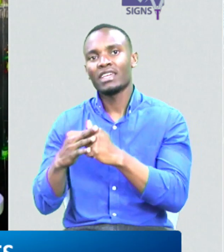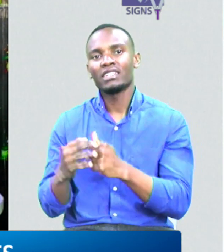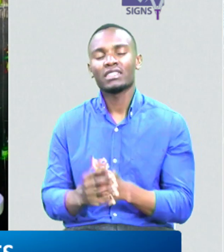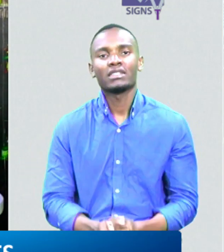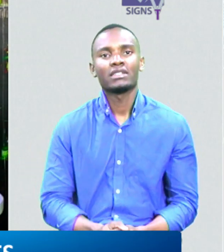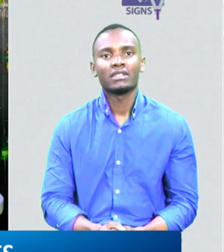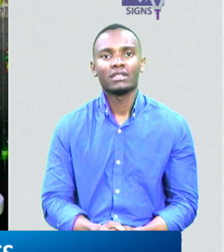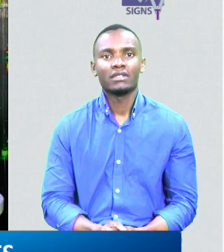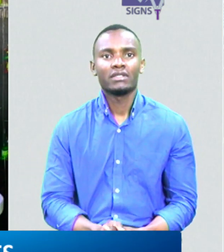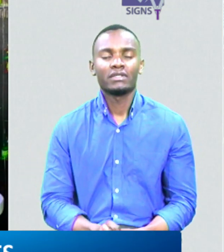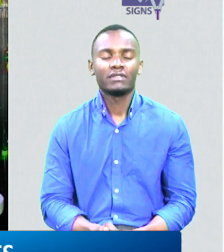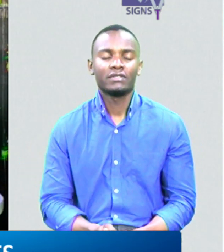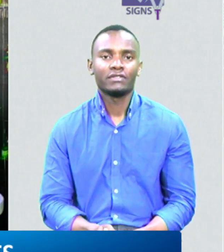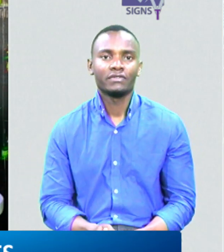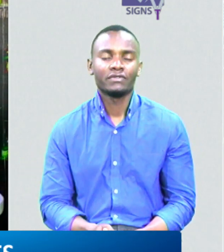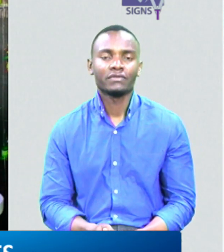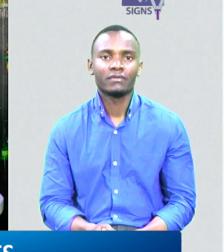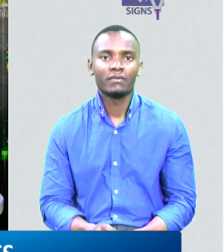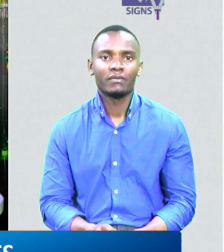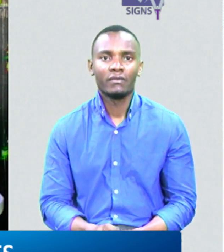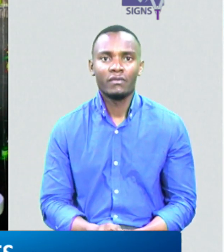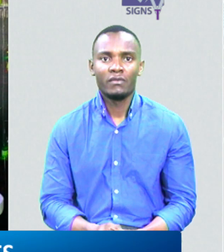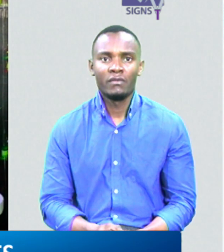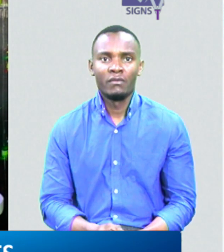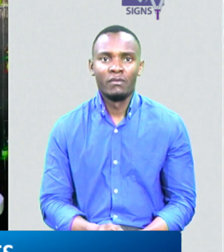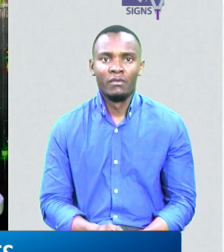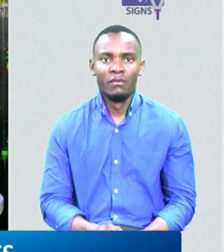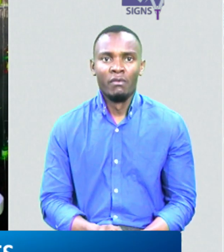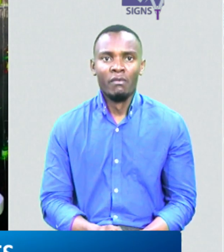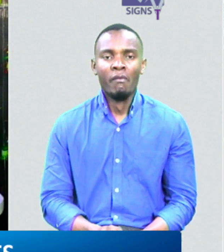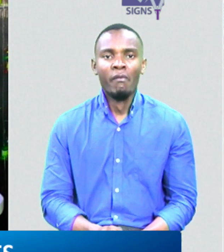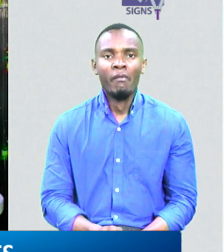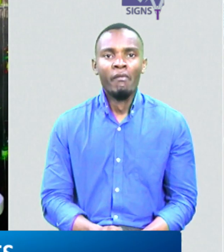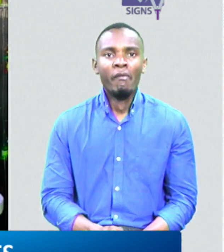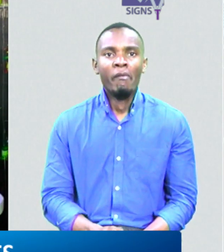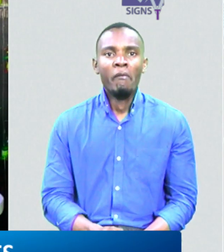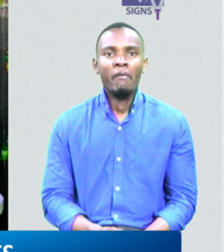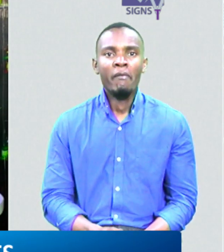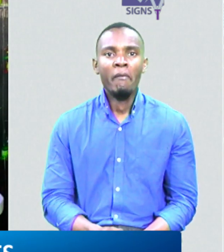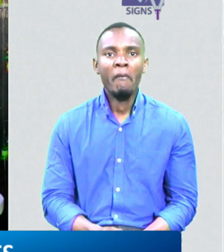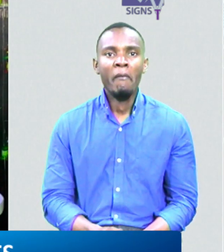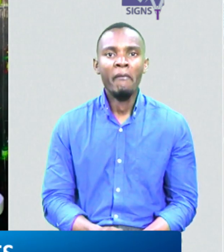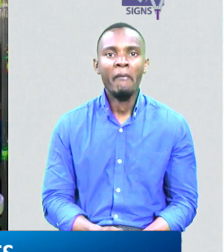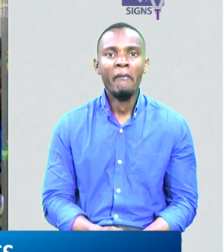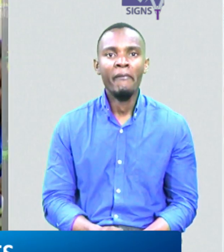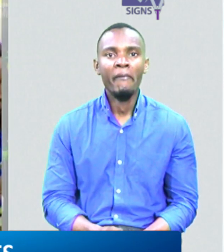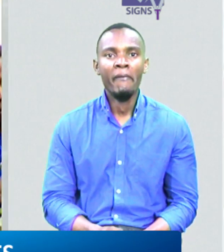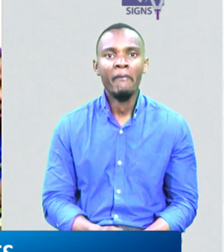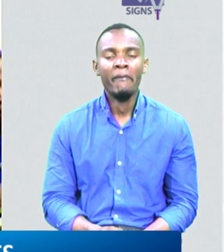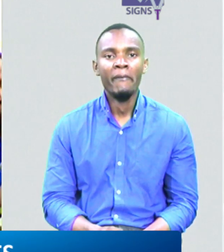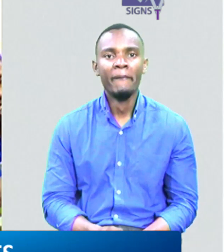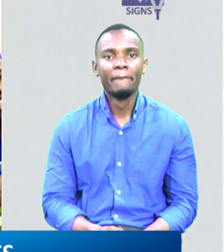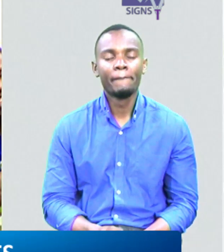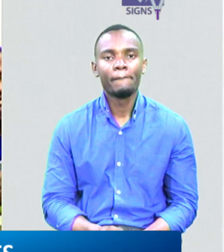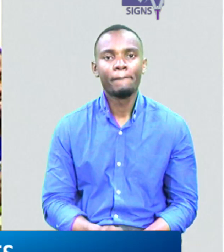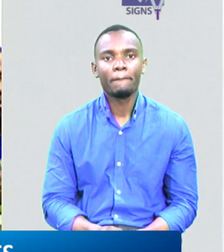or Kasarani stadiums, where they can conduct the exercise with minimal security concerns. The WorldCoin team also turned away